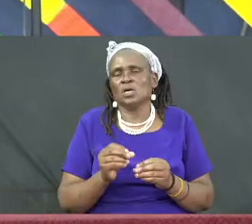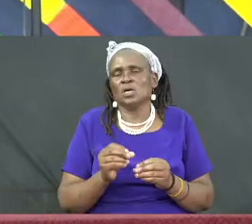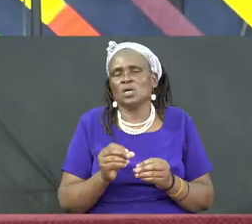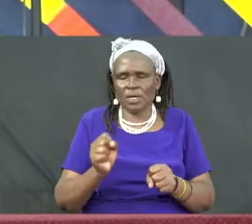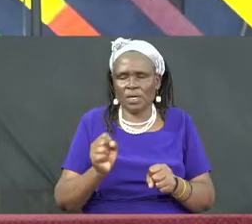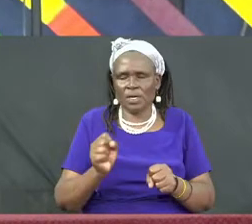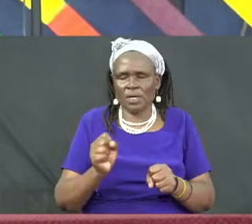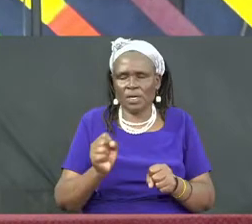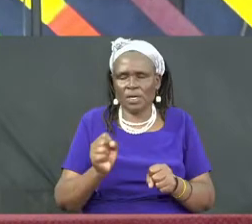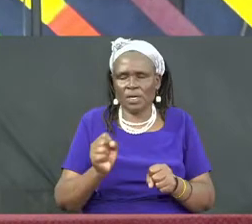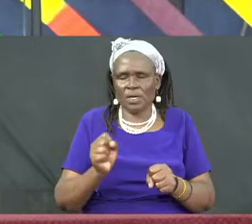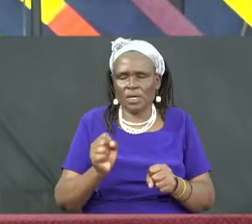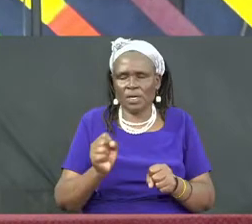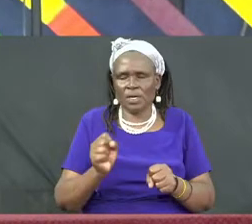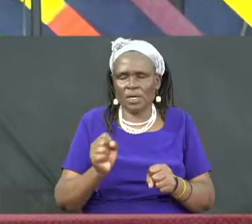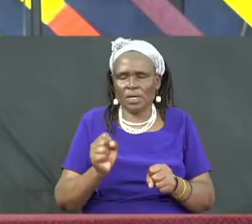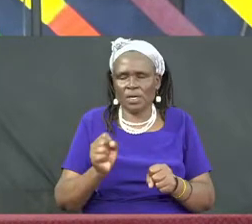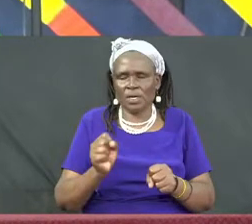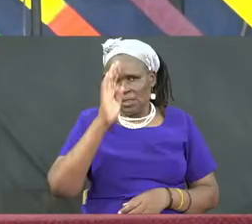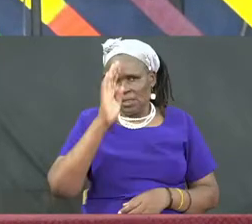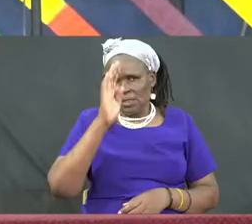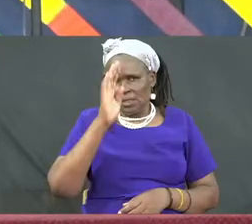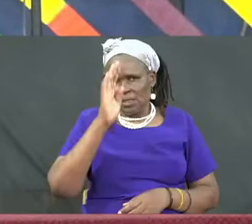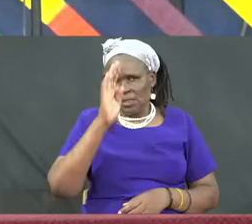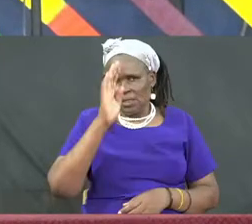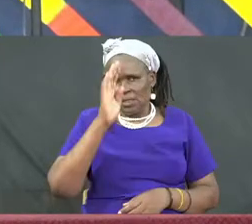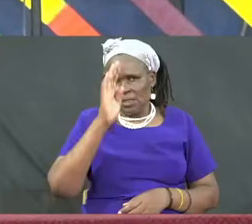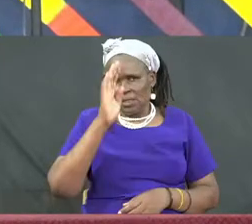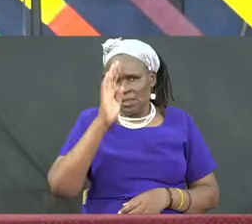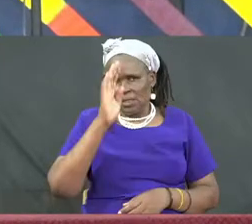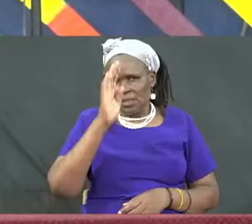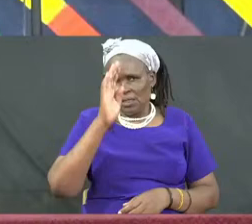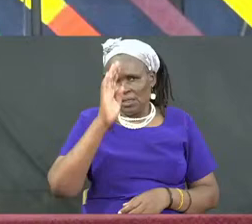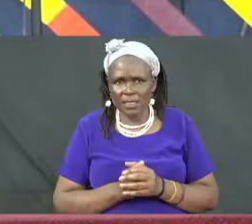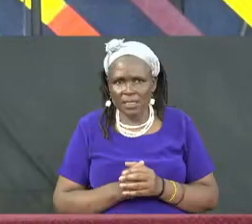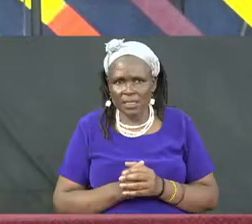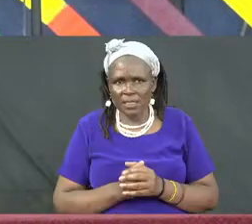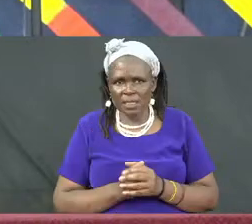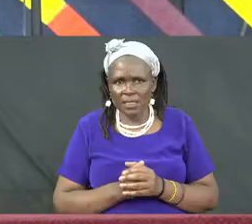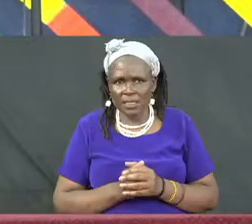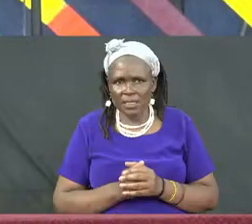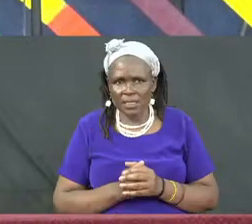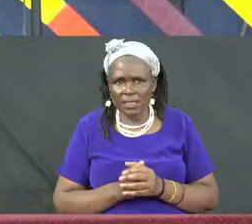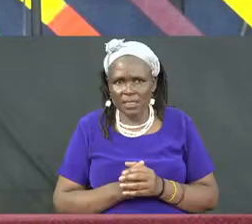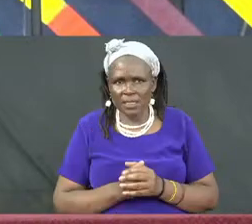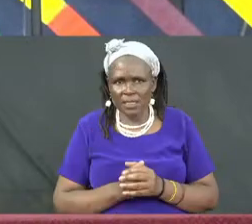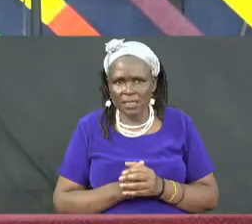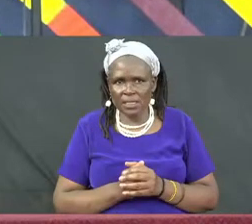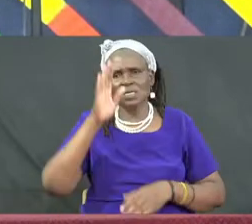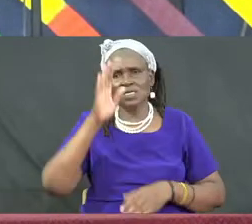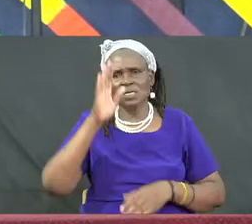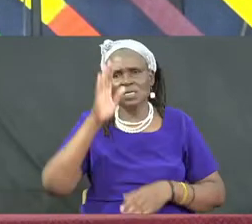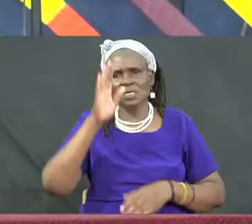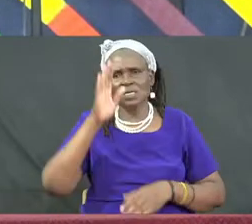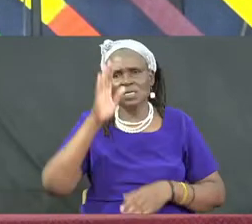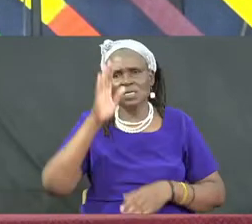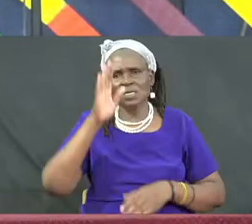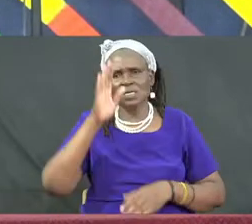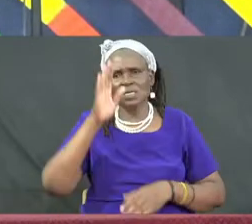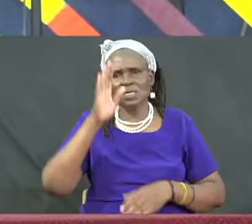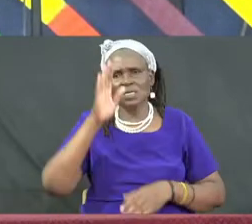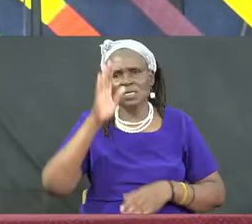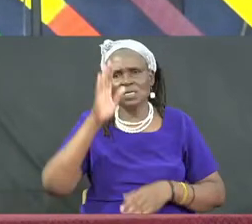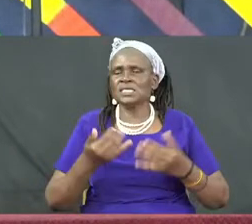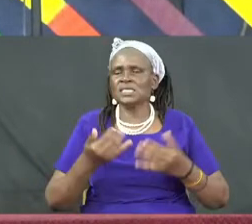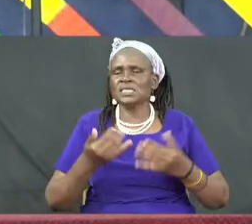our Sunday school teachers who actually have to be with our children Sunday after Sunday, I think they deserve a round of